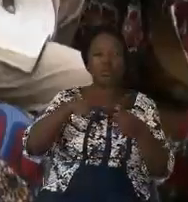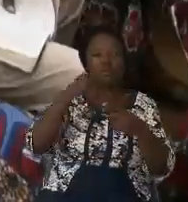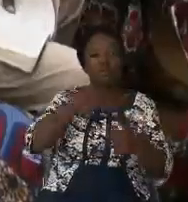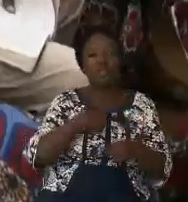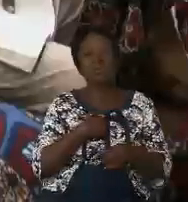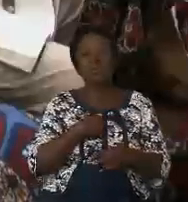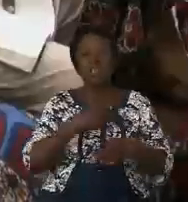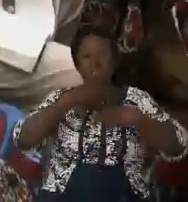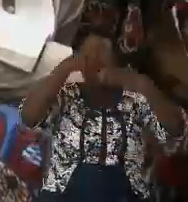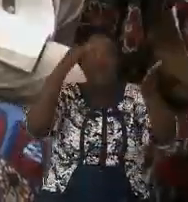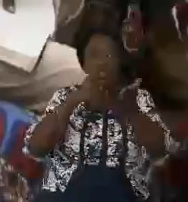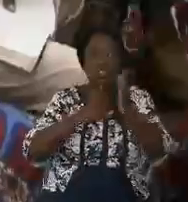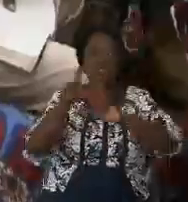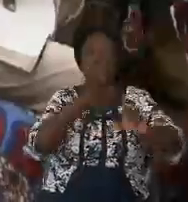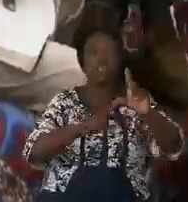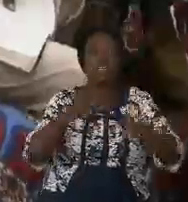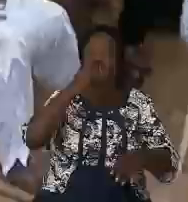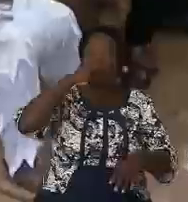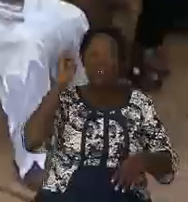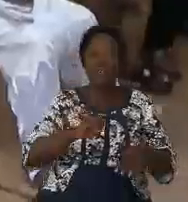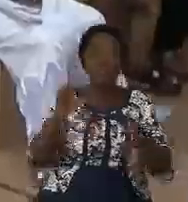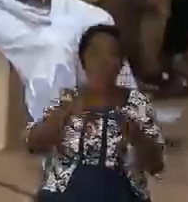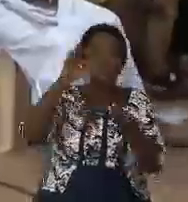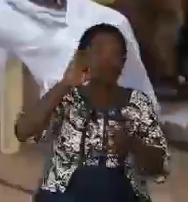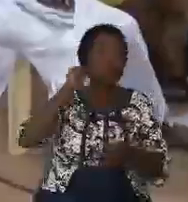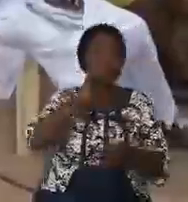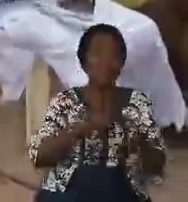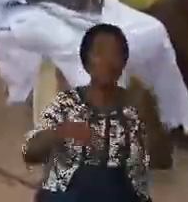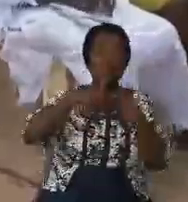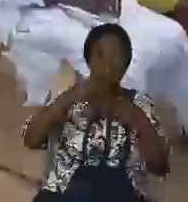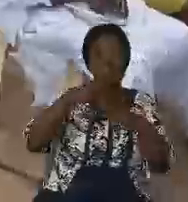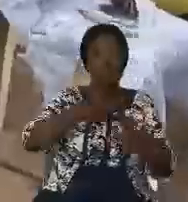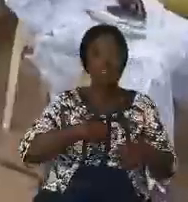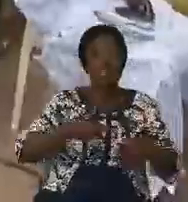Say it for yourself. I can't hear you.